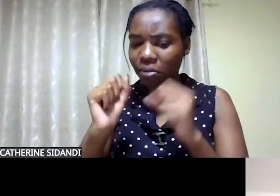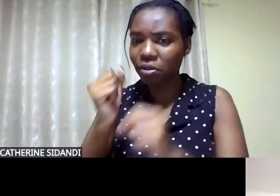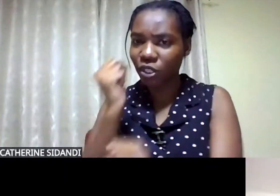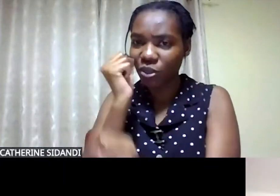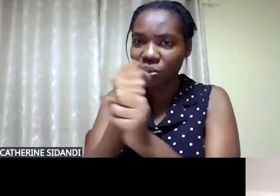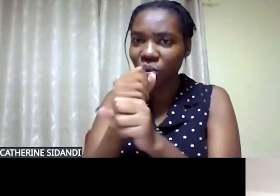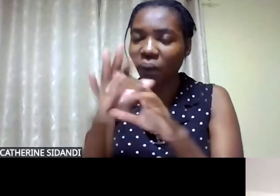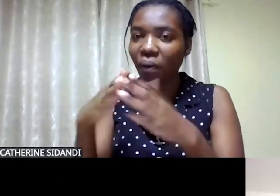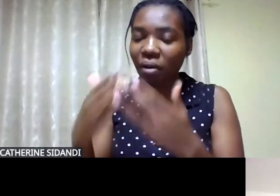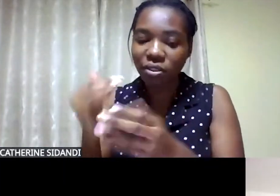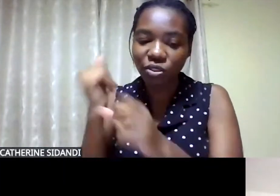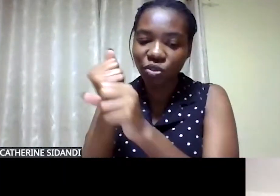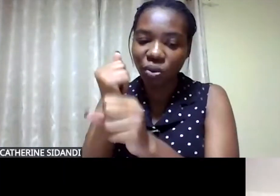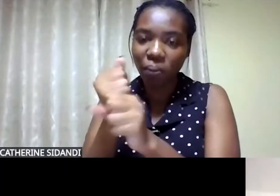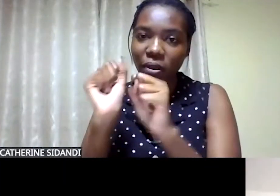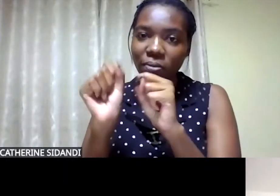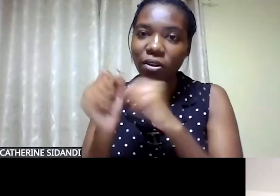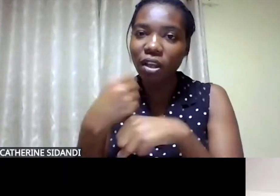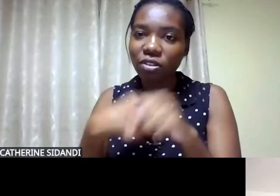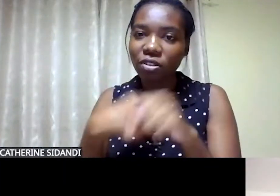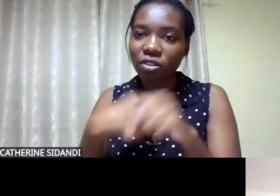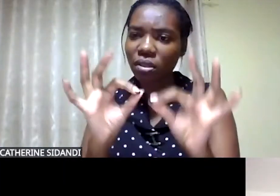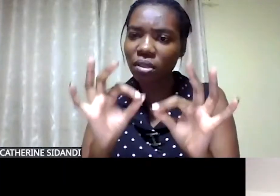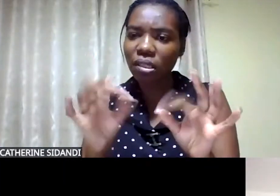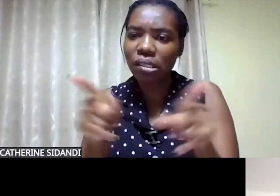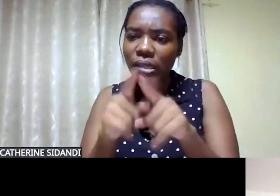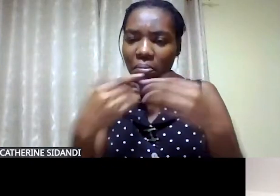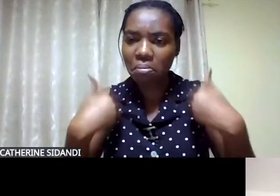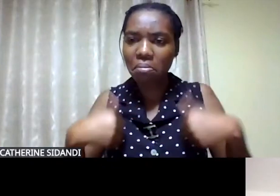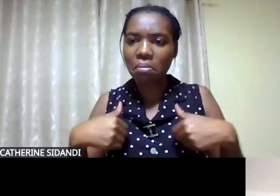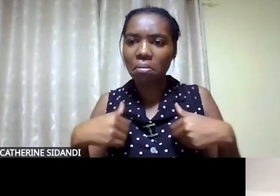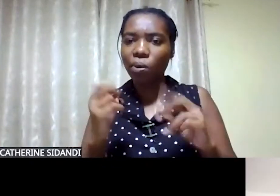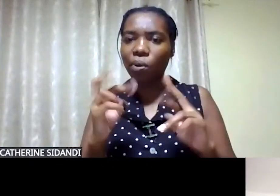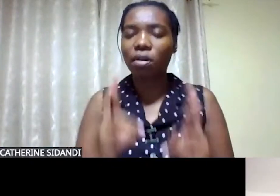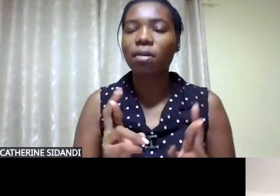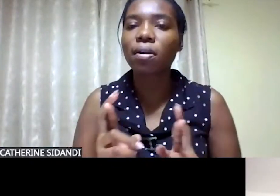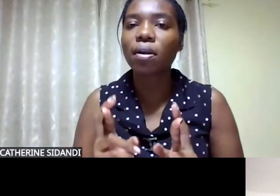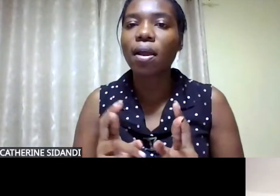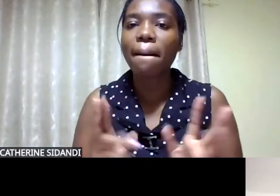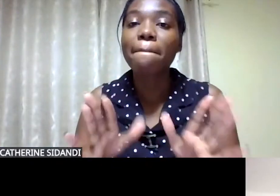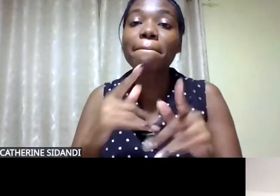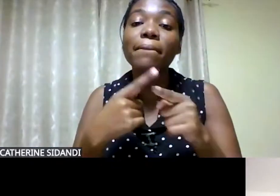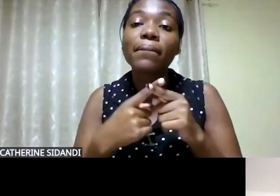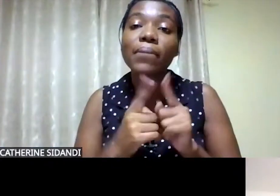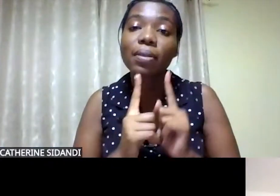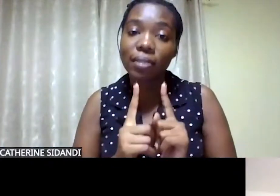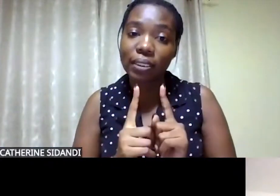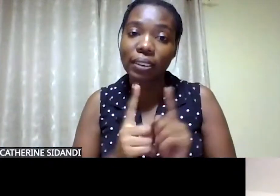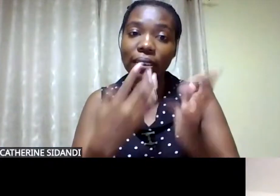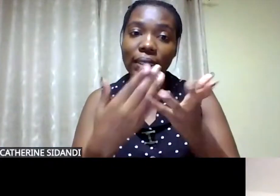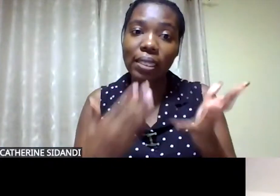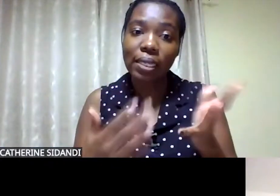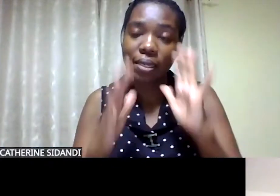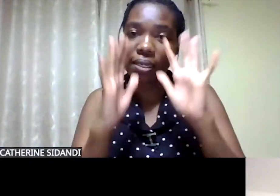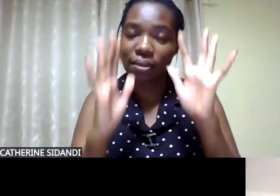the job as just as good as I would. Yeah. But the main thing with